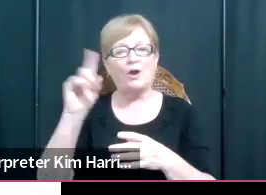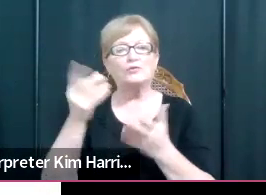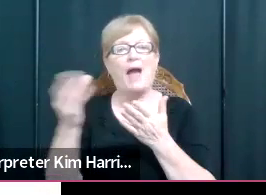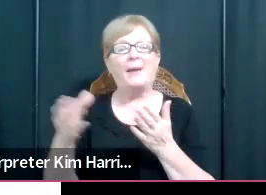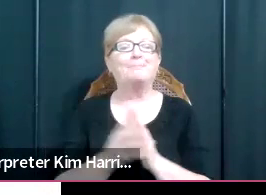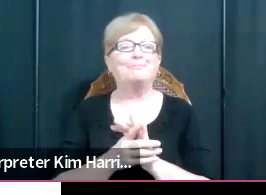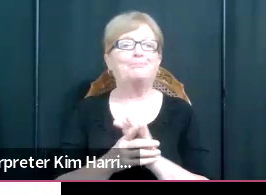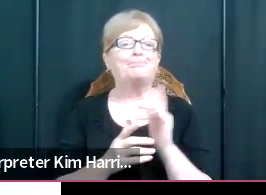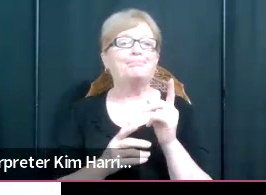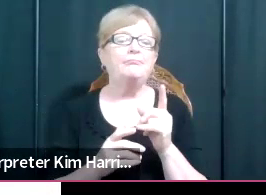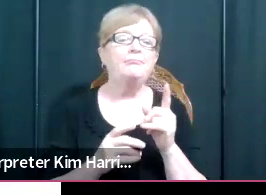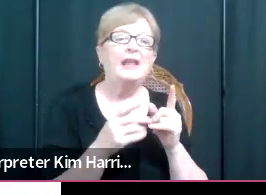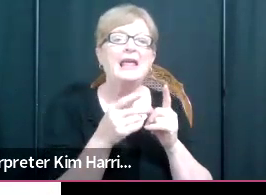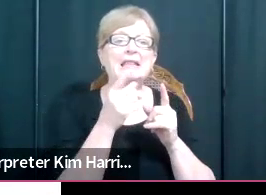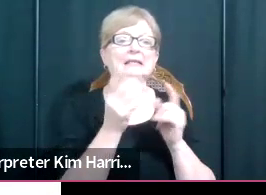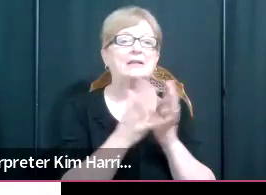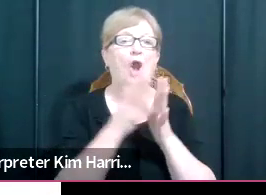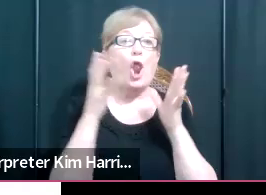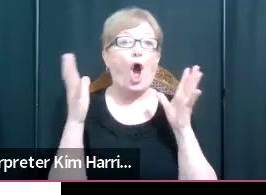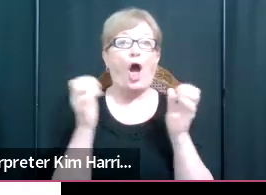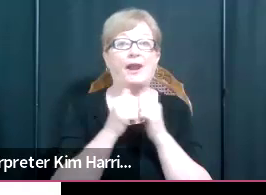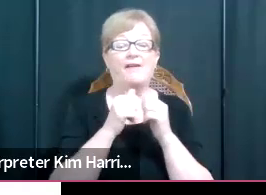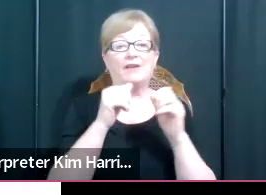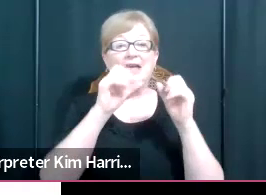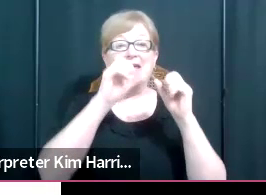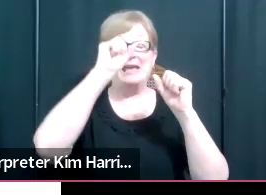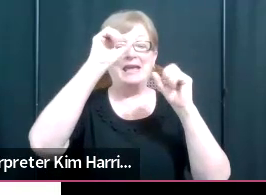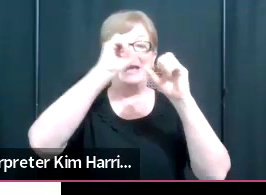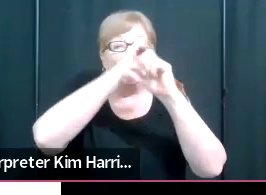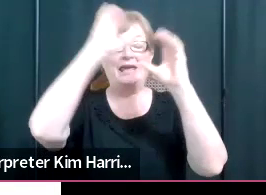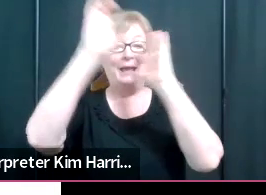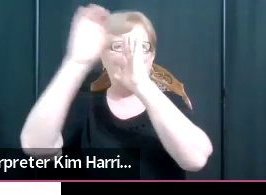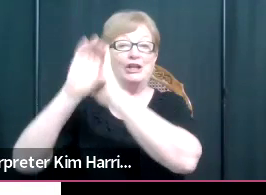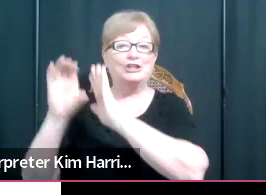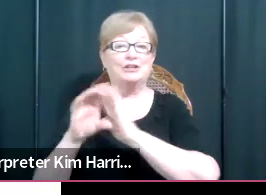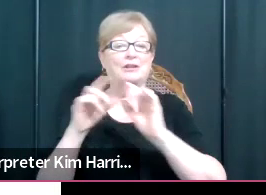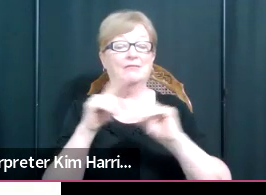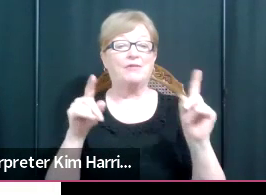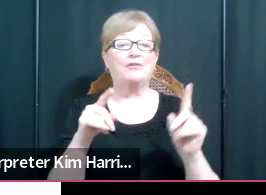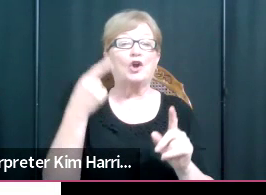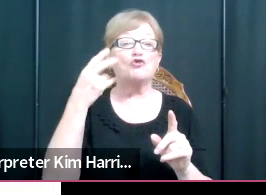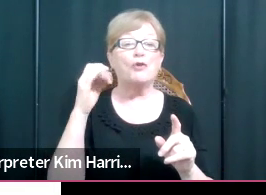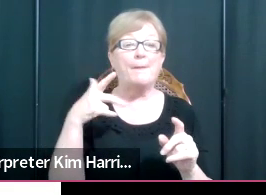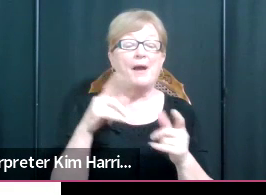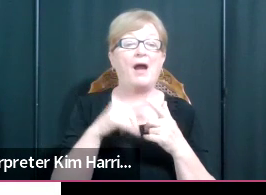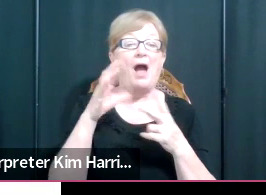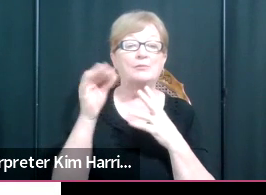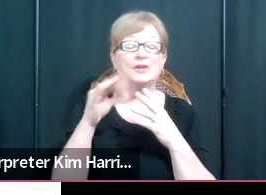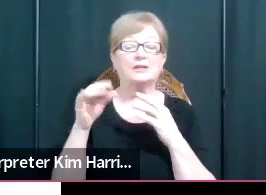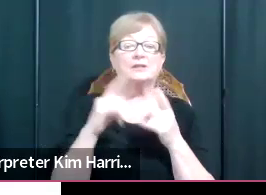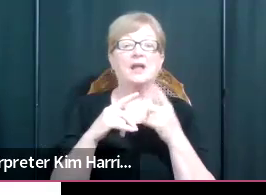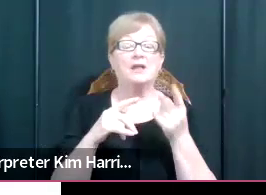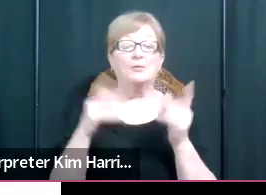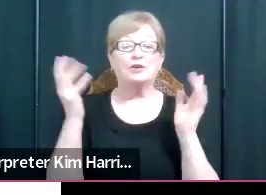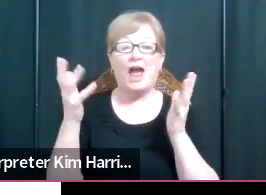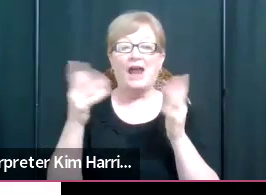This slide has a lot of images of different stylus and grip options. So in addition to the grips Erin was just chatting